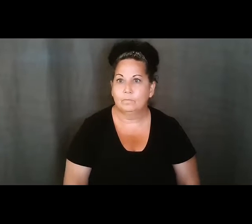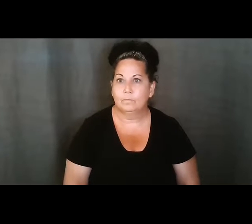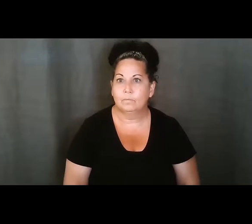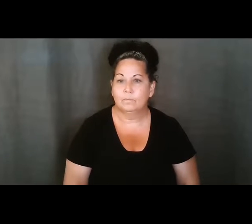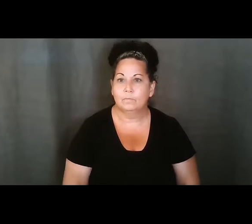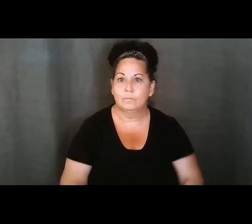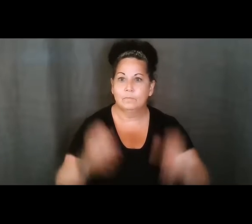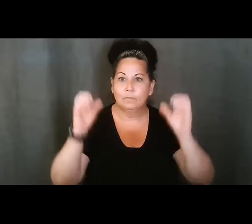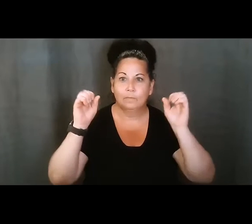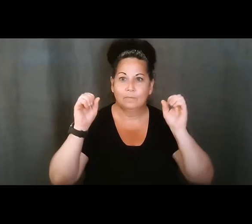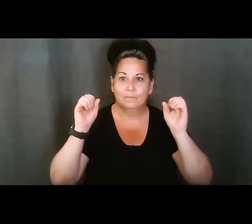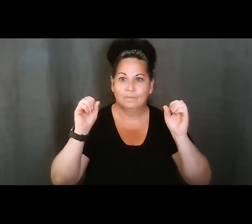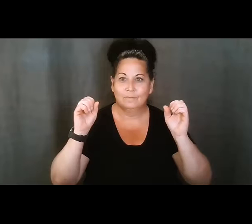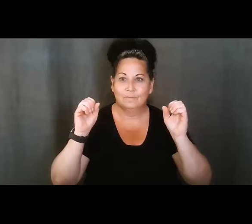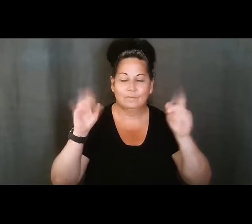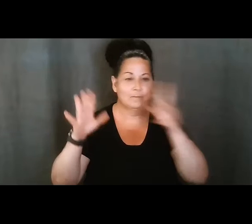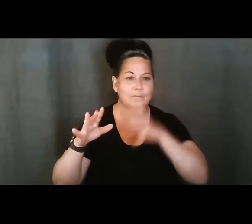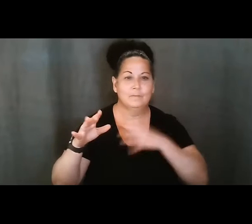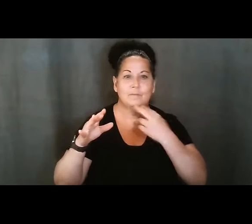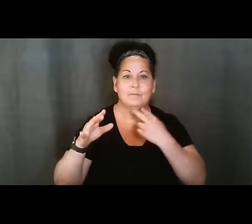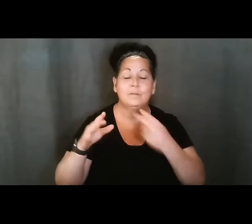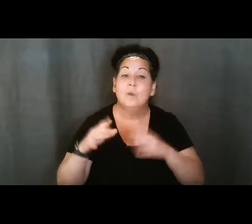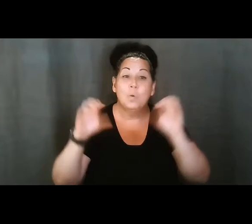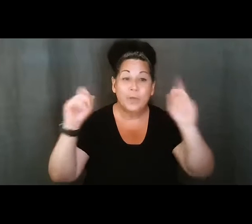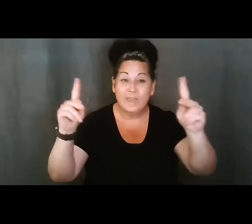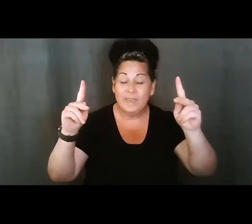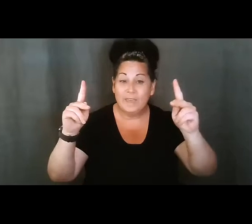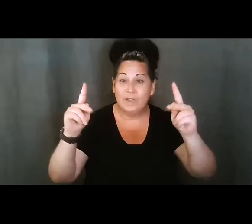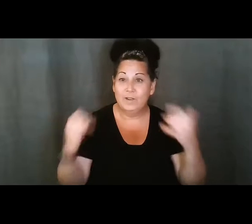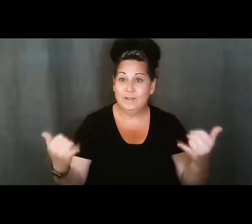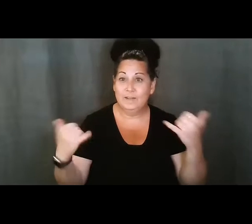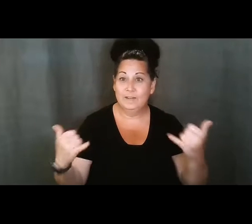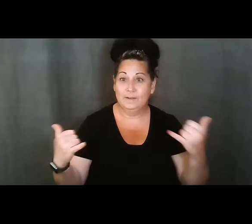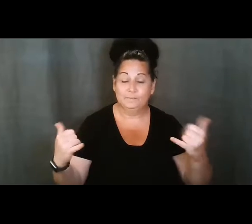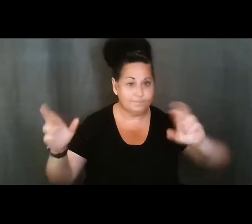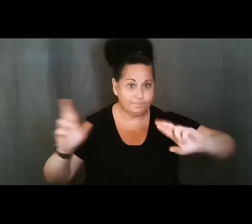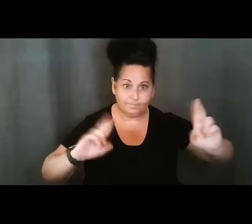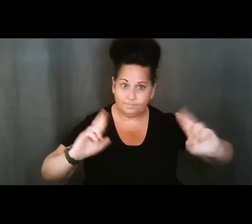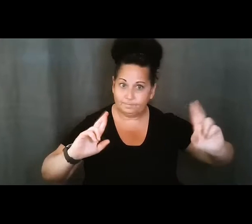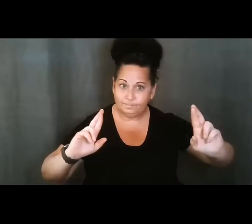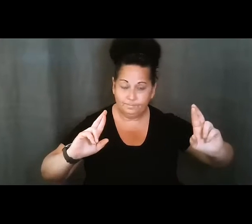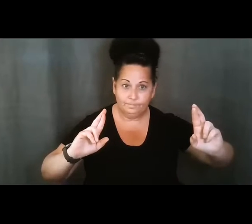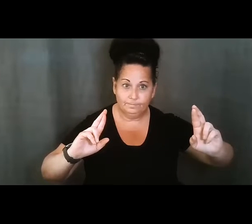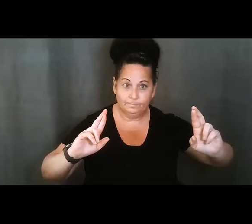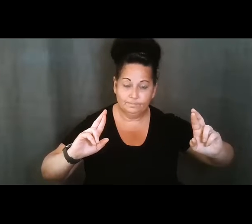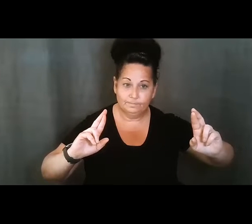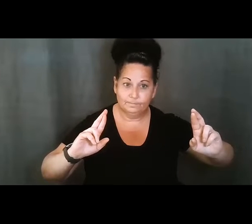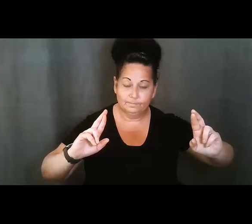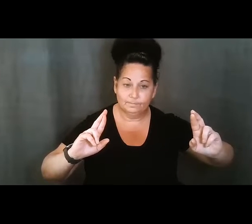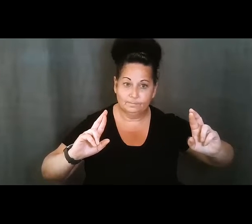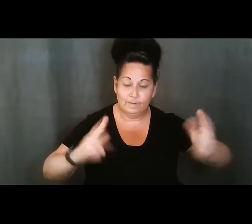All right. Parents, at this time, we are getting ready to transition into our